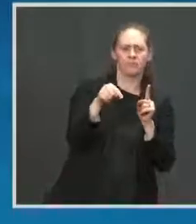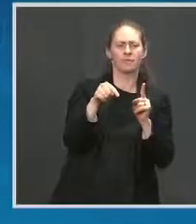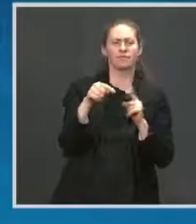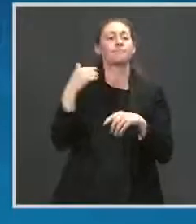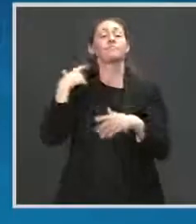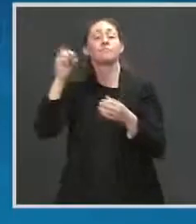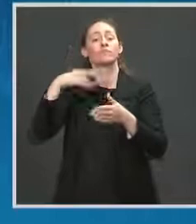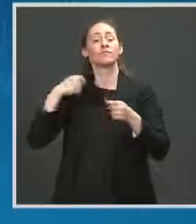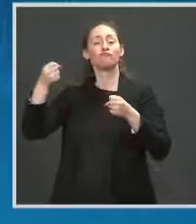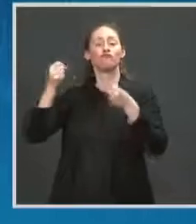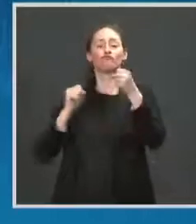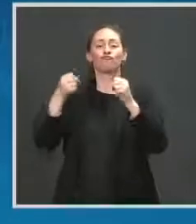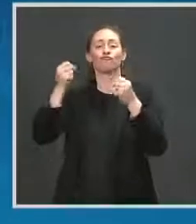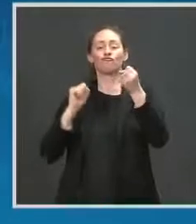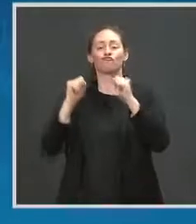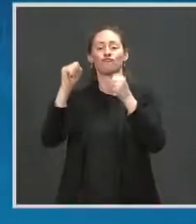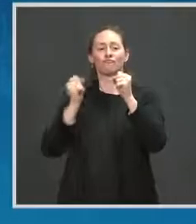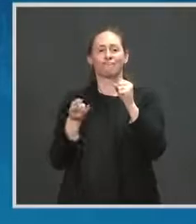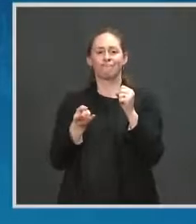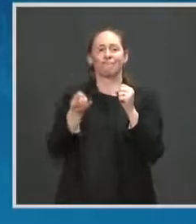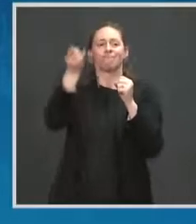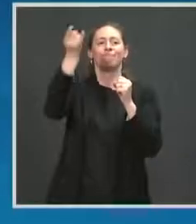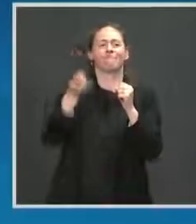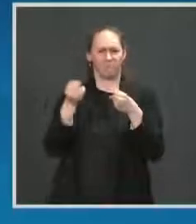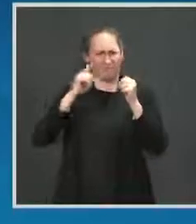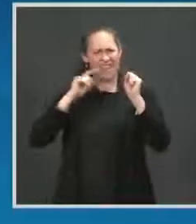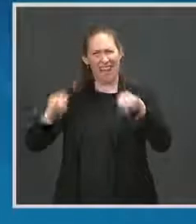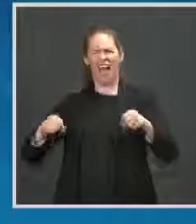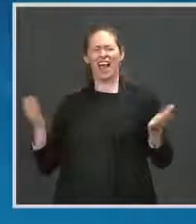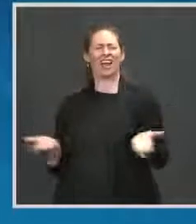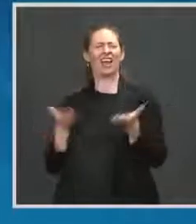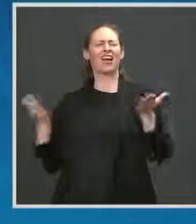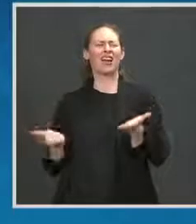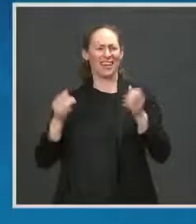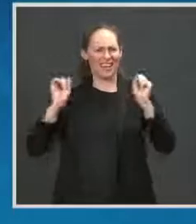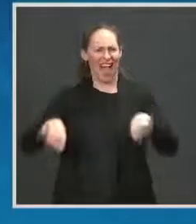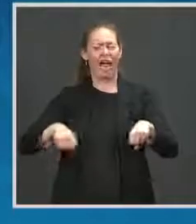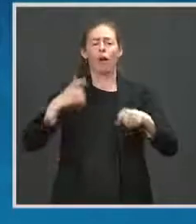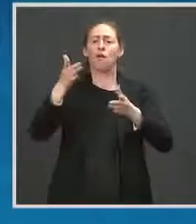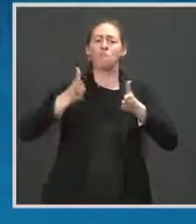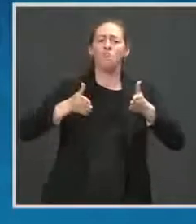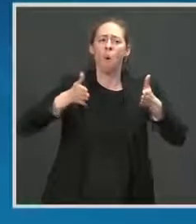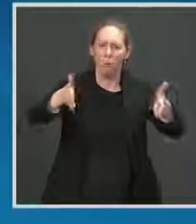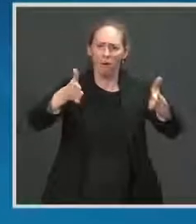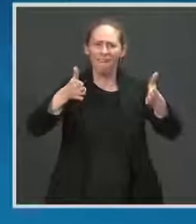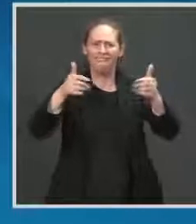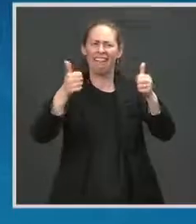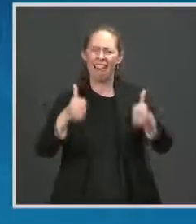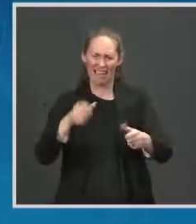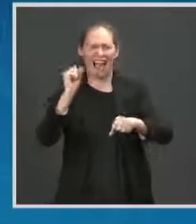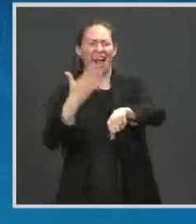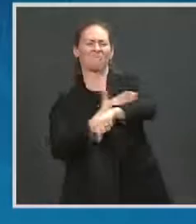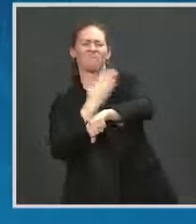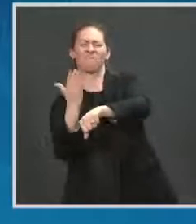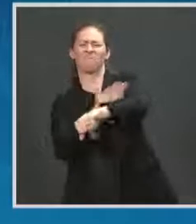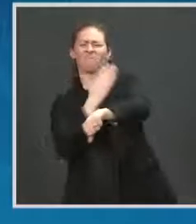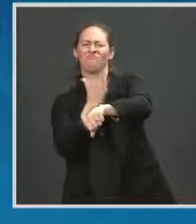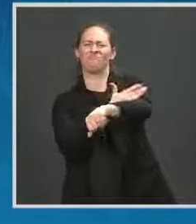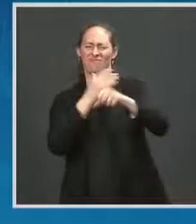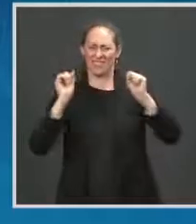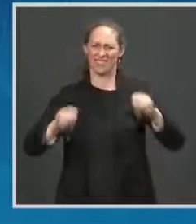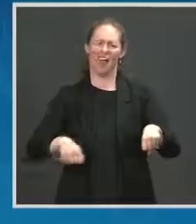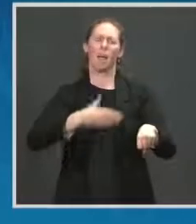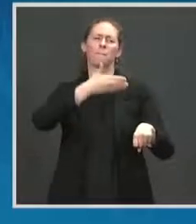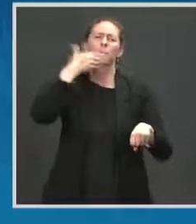in Greensboro could get a good job fixing the road they drive on every day.